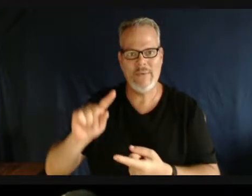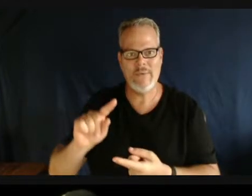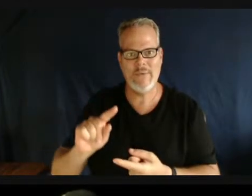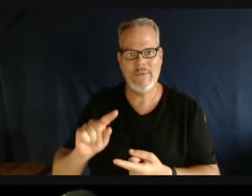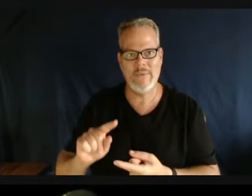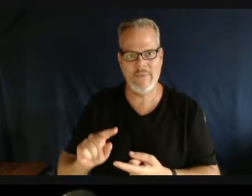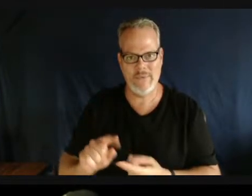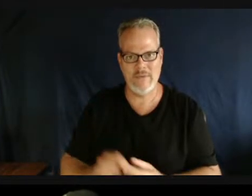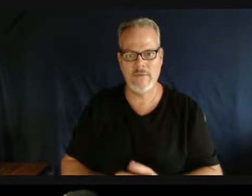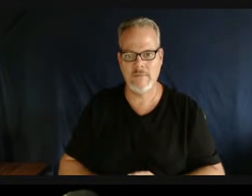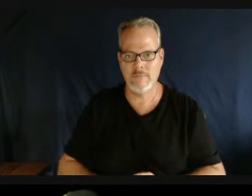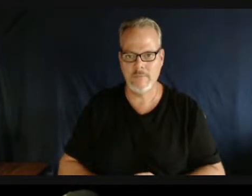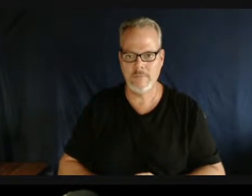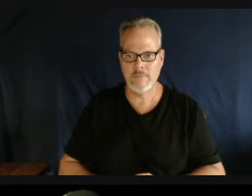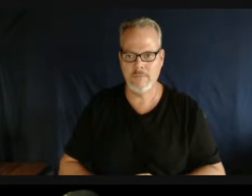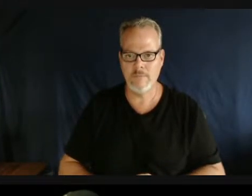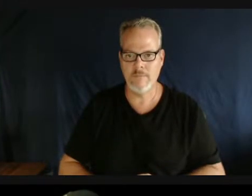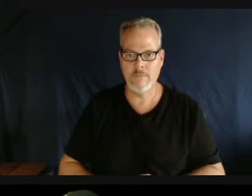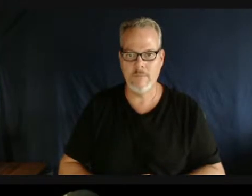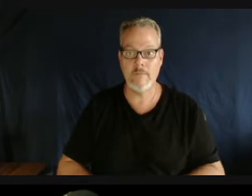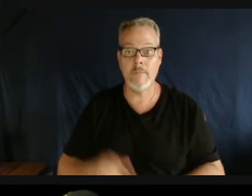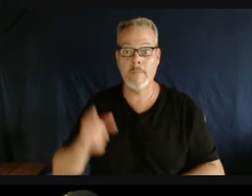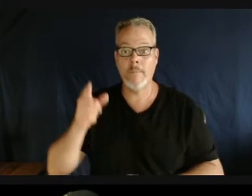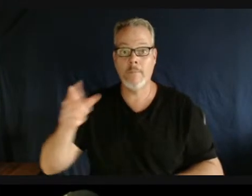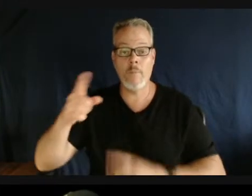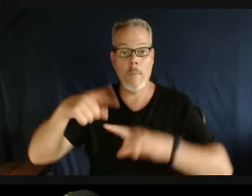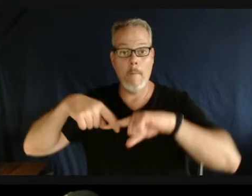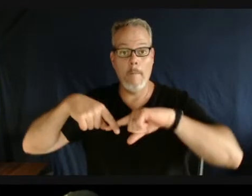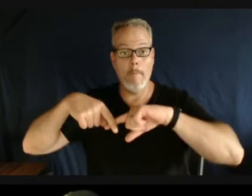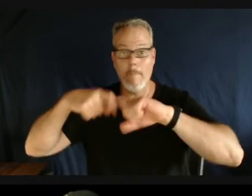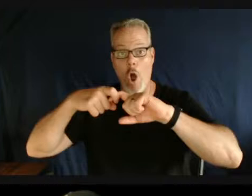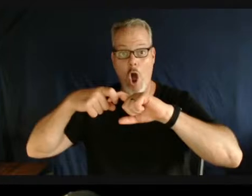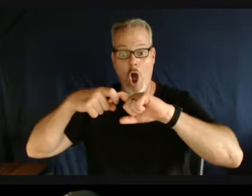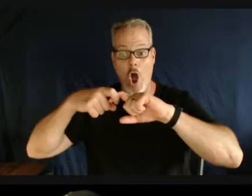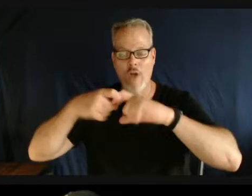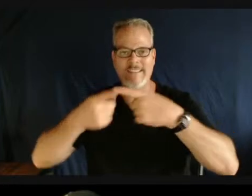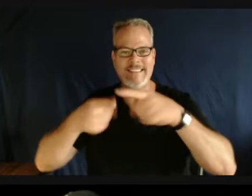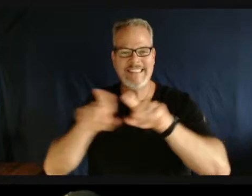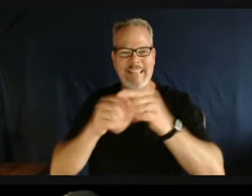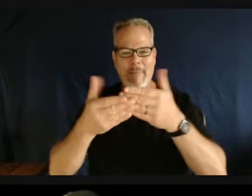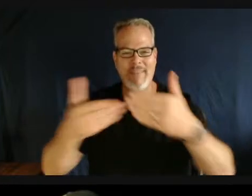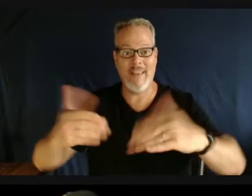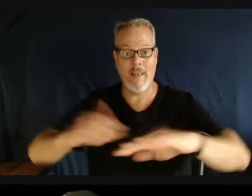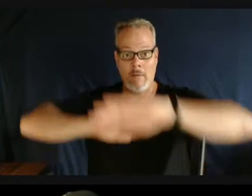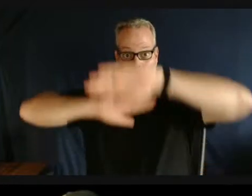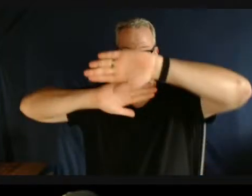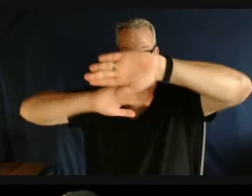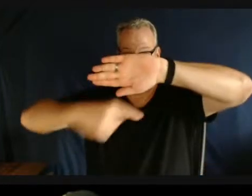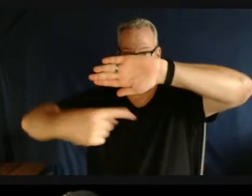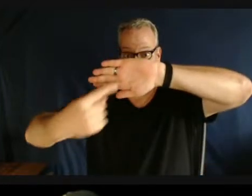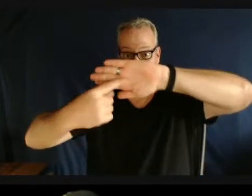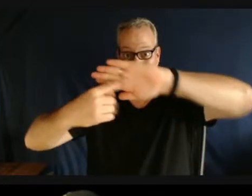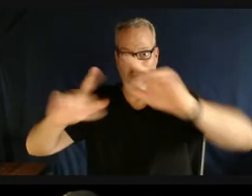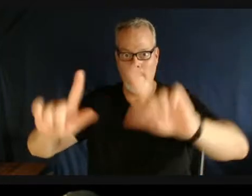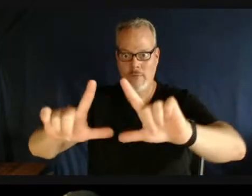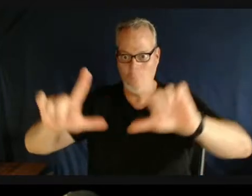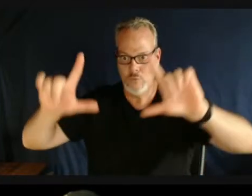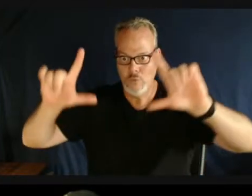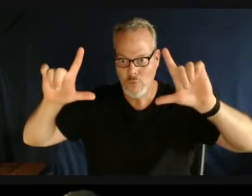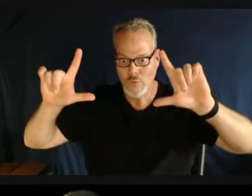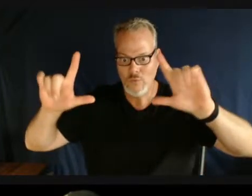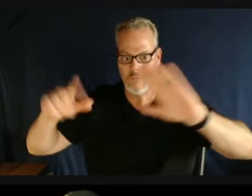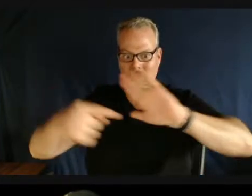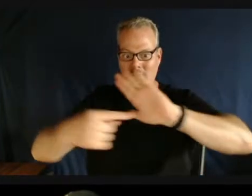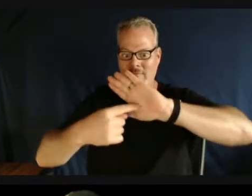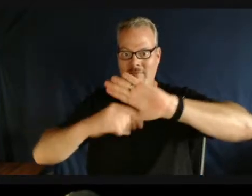there. So to look at the pauses here, same thing. The bottom is zoomed out, so you can see that episode 3 also